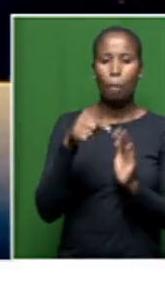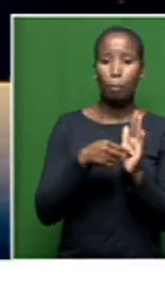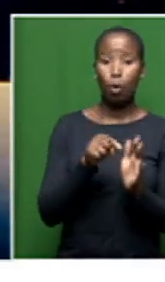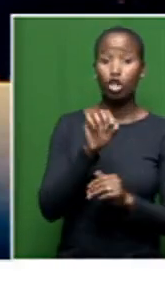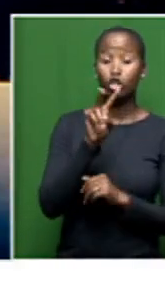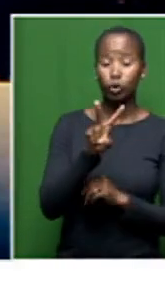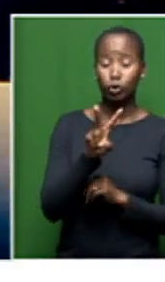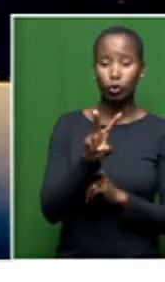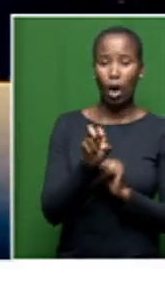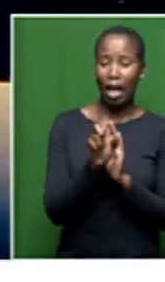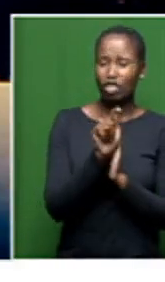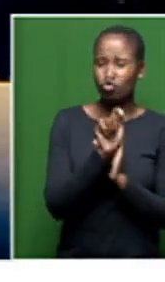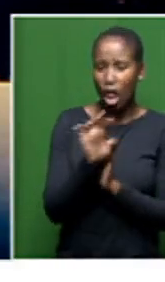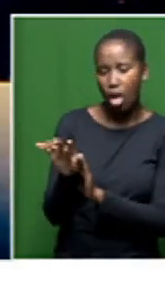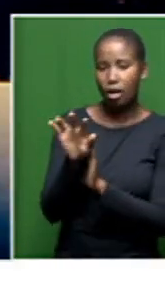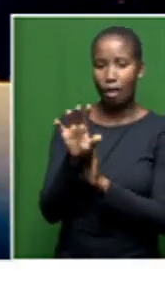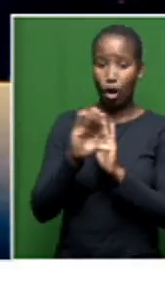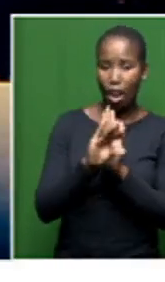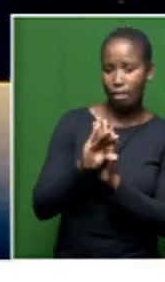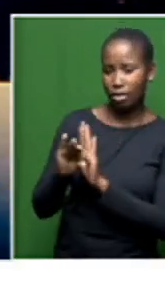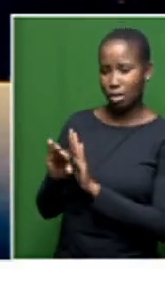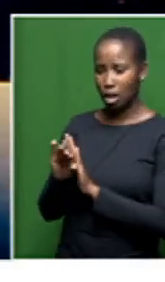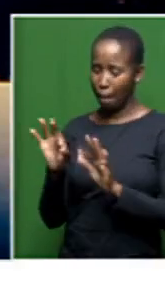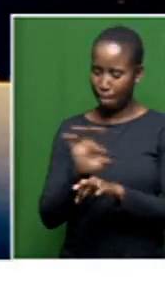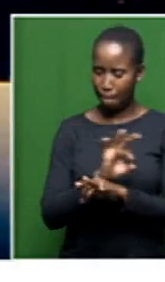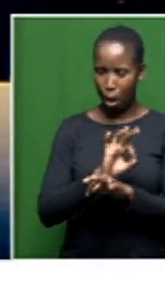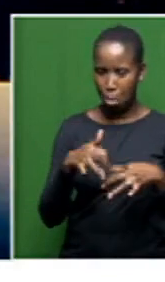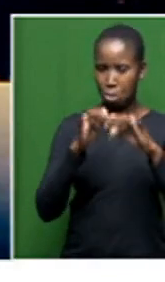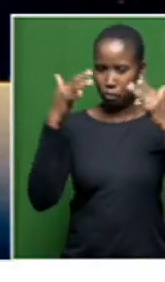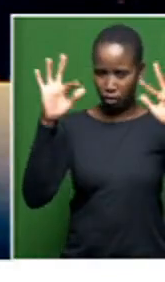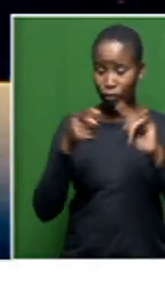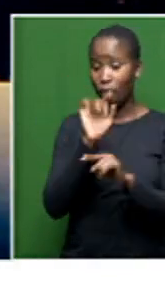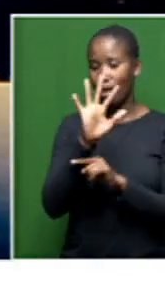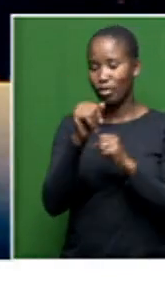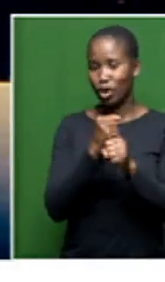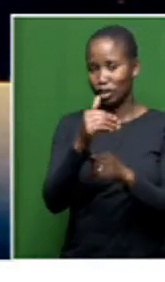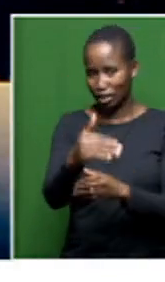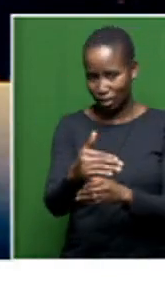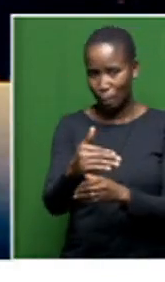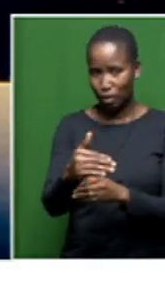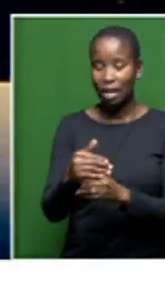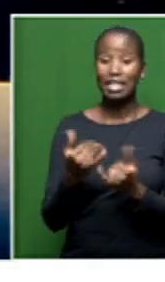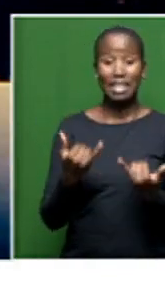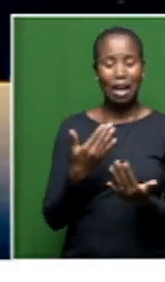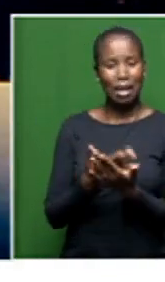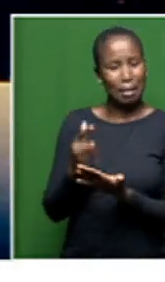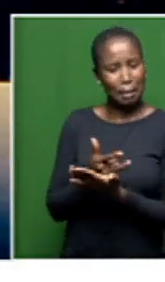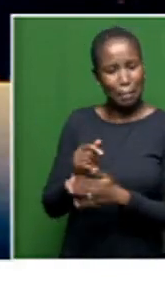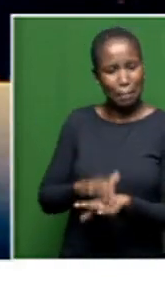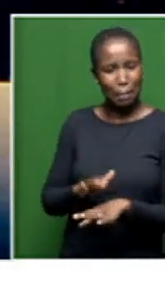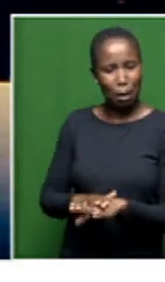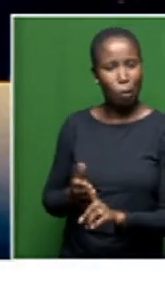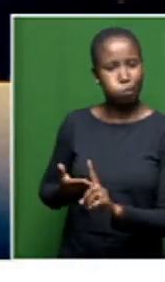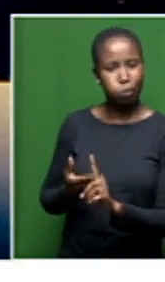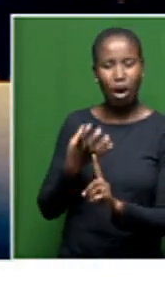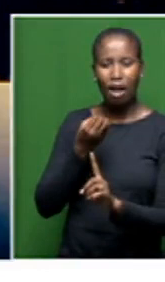1.2 trillion rands worth of investments over a five-year period to spearhead investment in the country. To speak to us a little bit about this, we